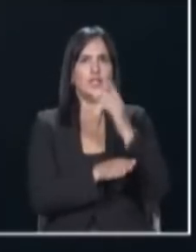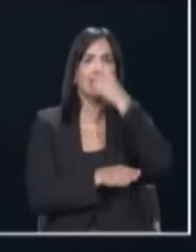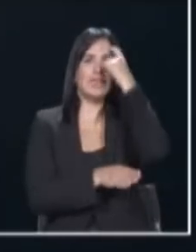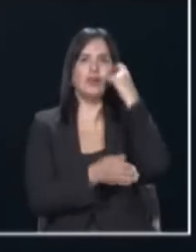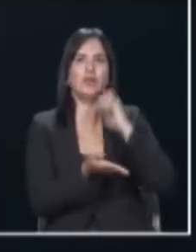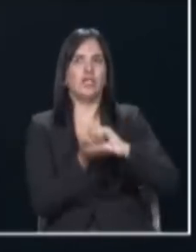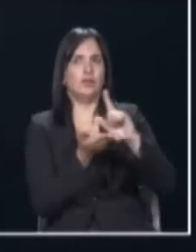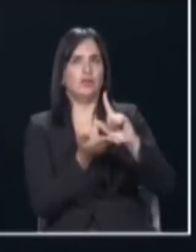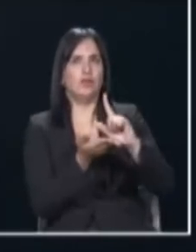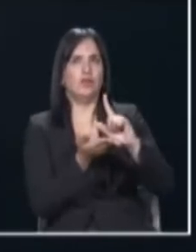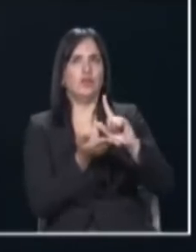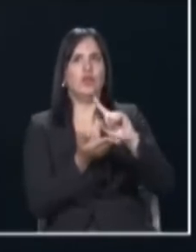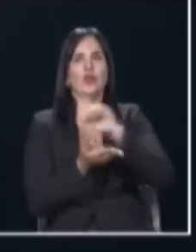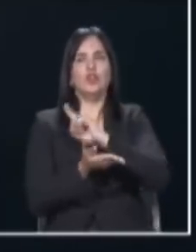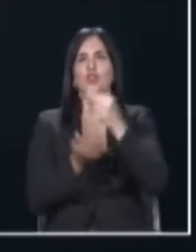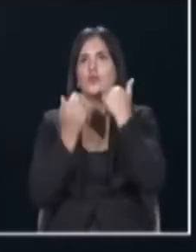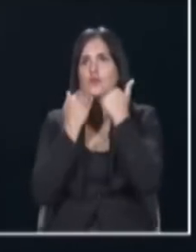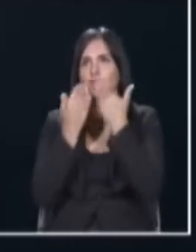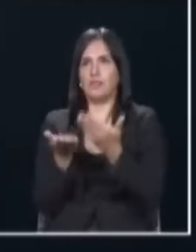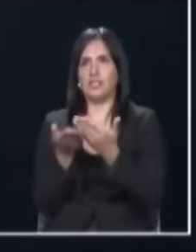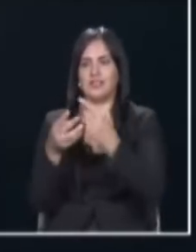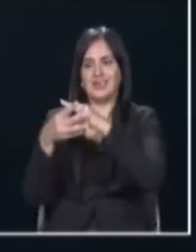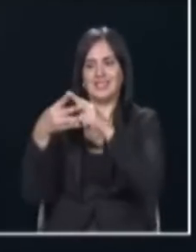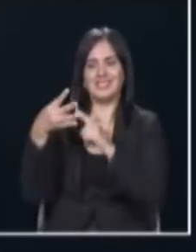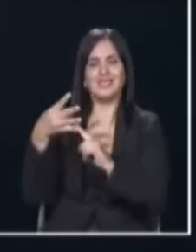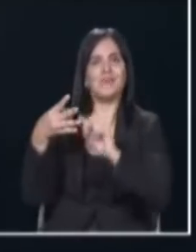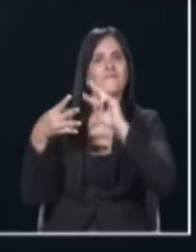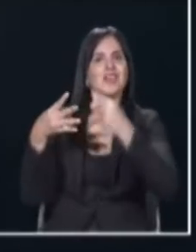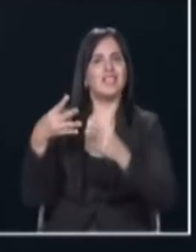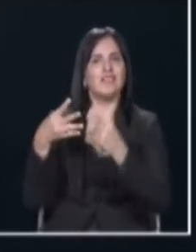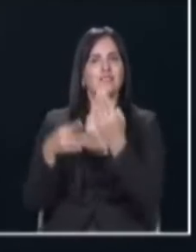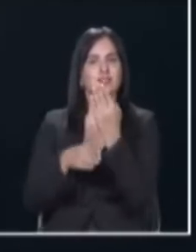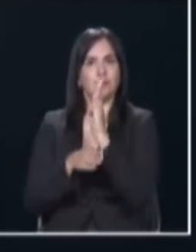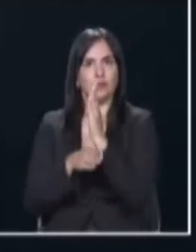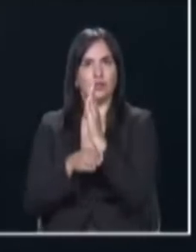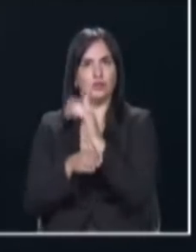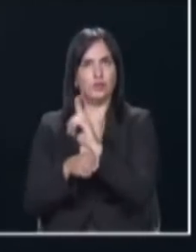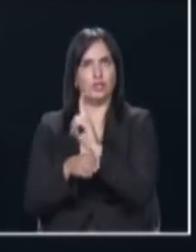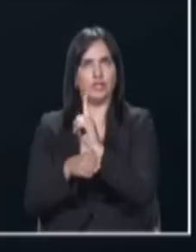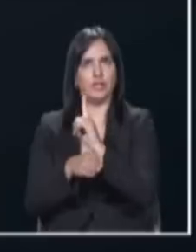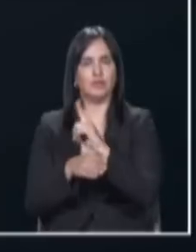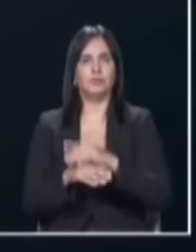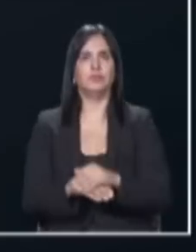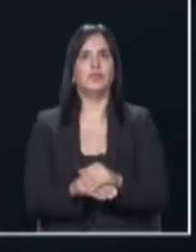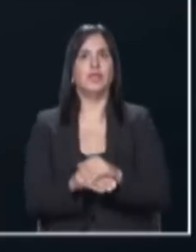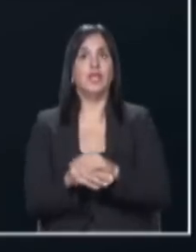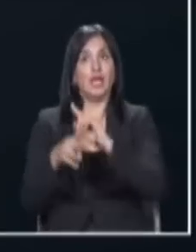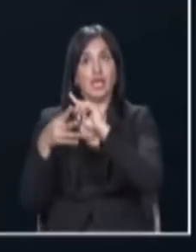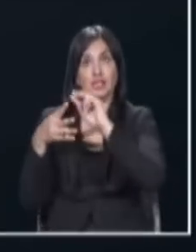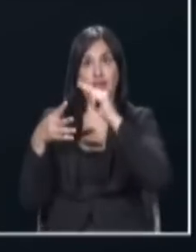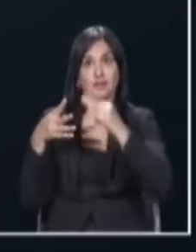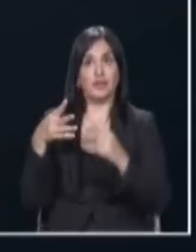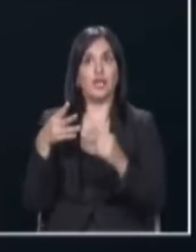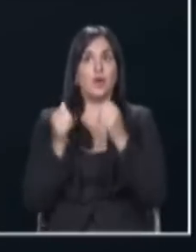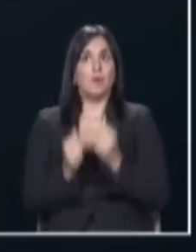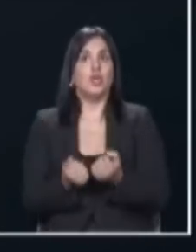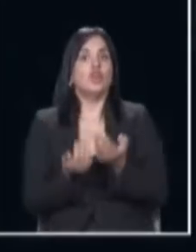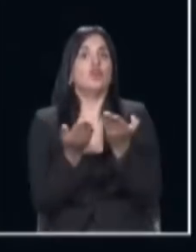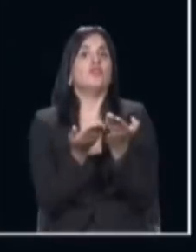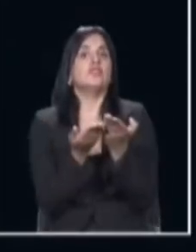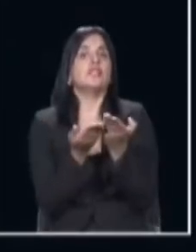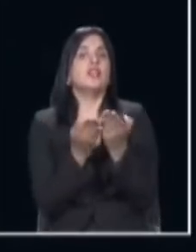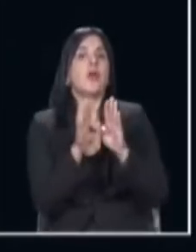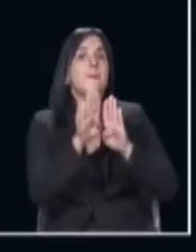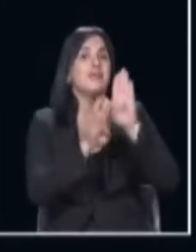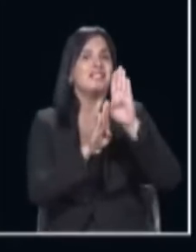does not favor these these new variables as they are not biologically enduring these variables can provide an advantage